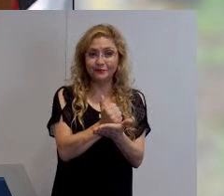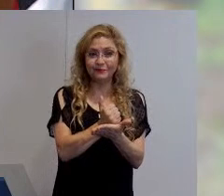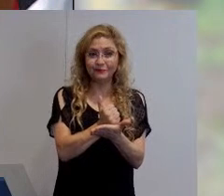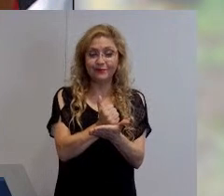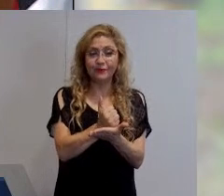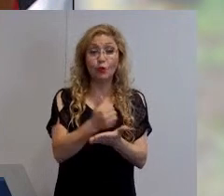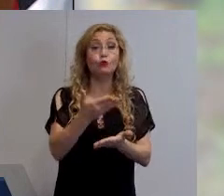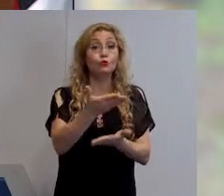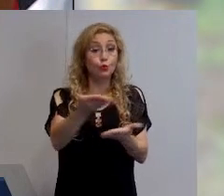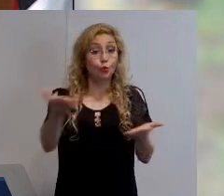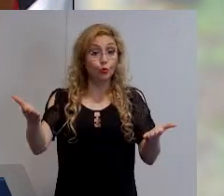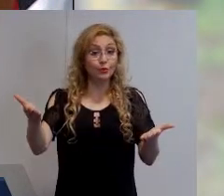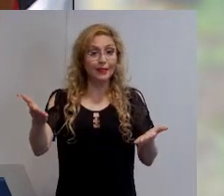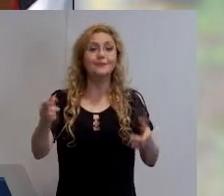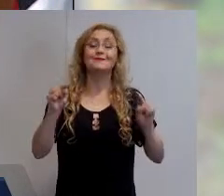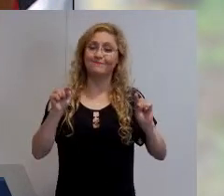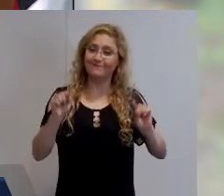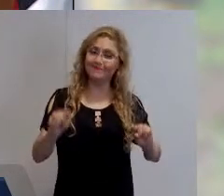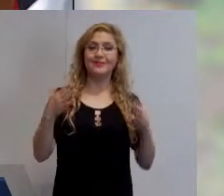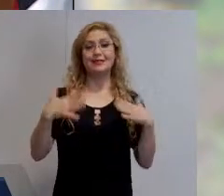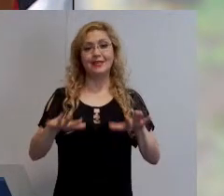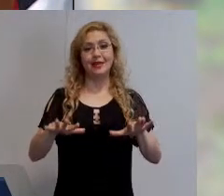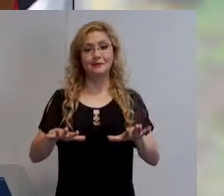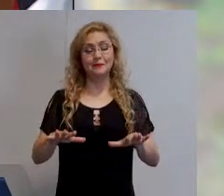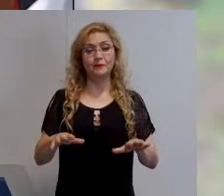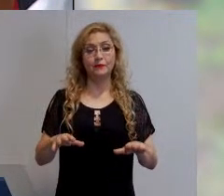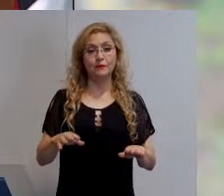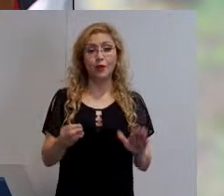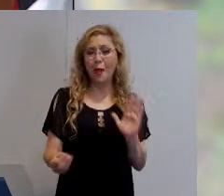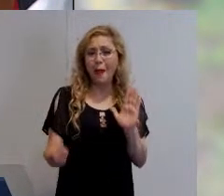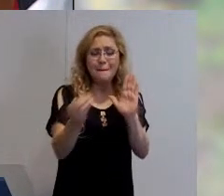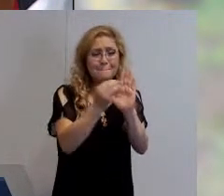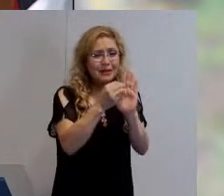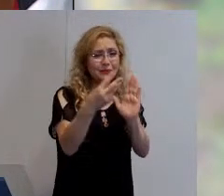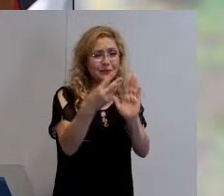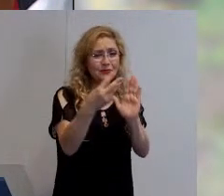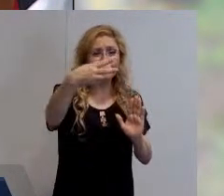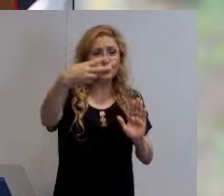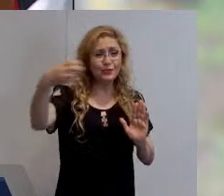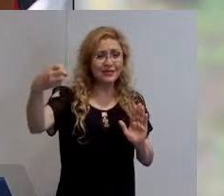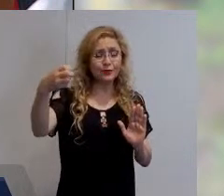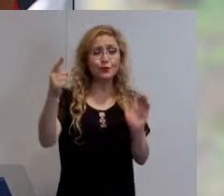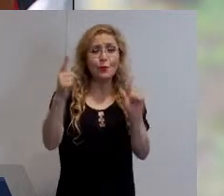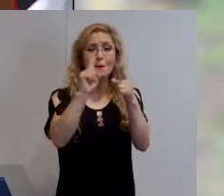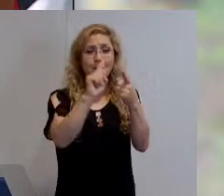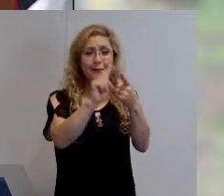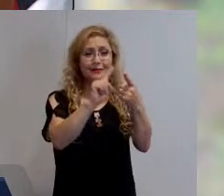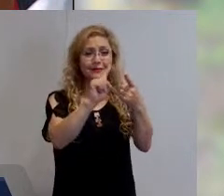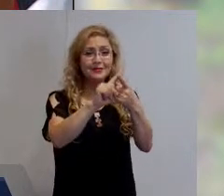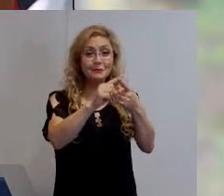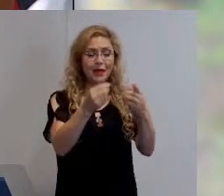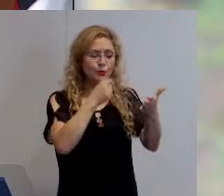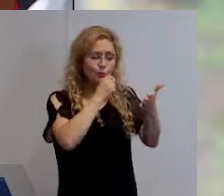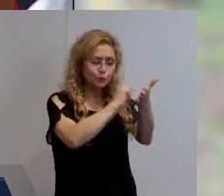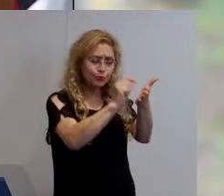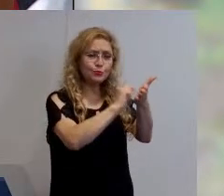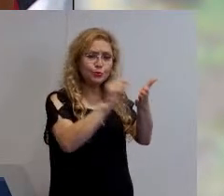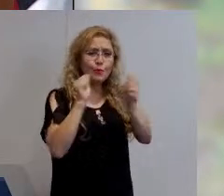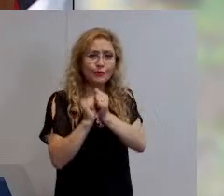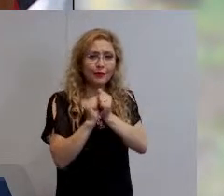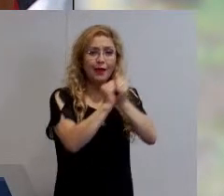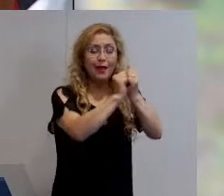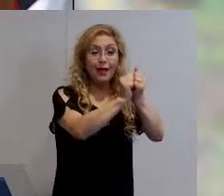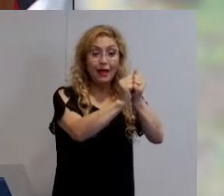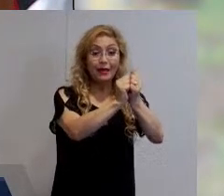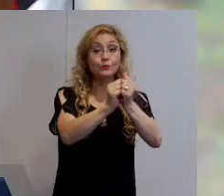event possible, and your presence is a testament to the success of this event. There are more than 200 individuals